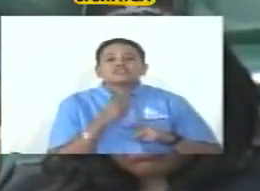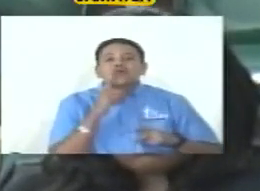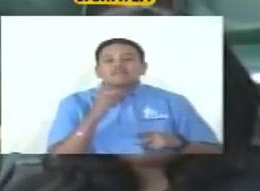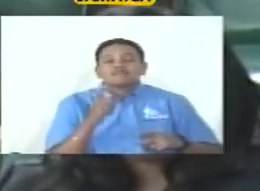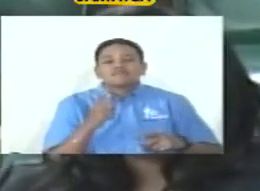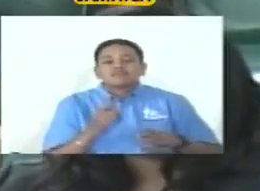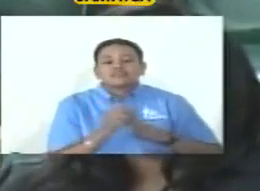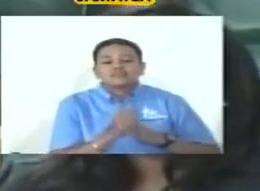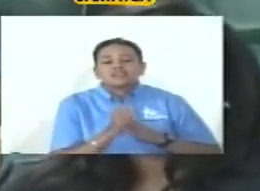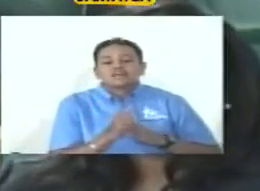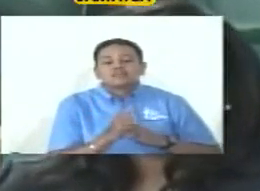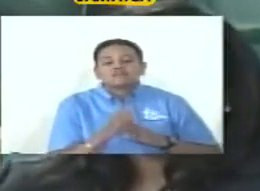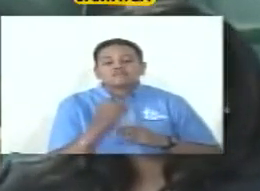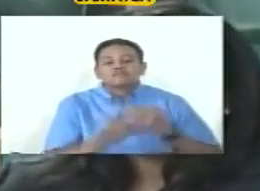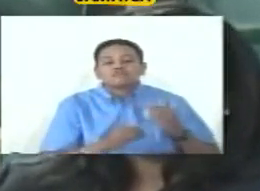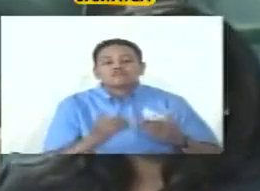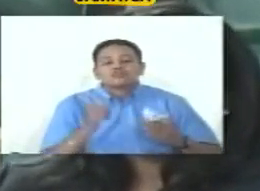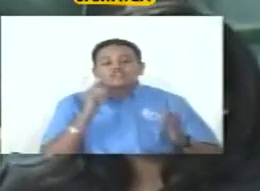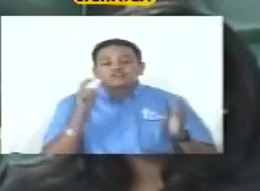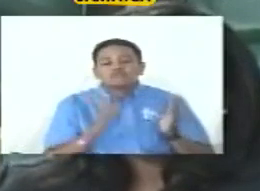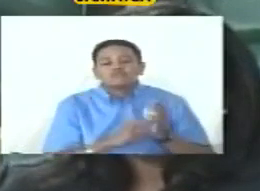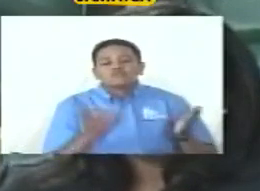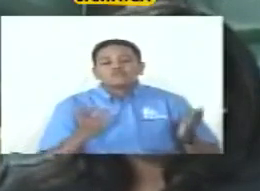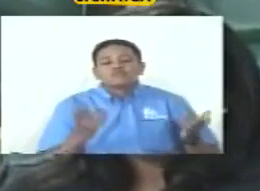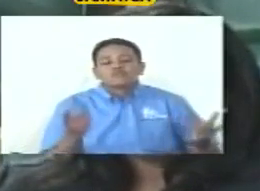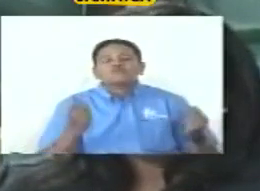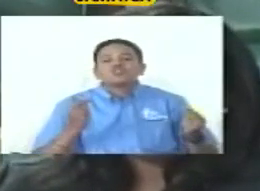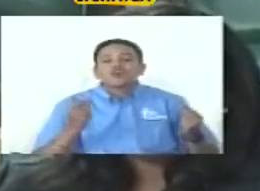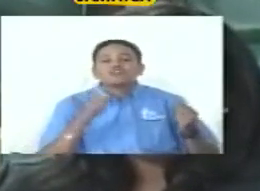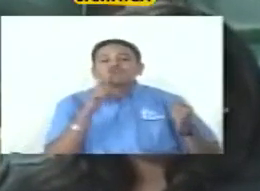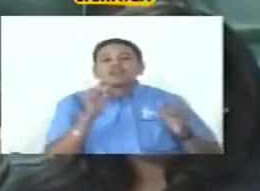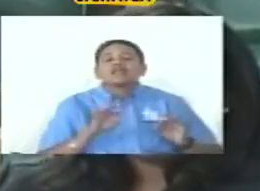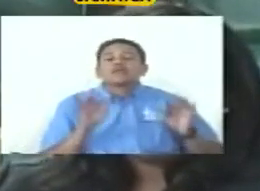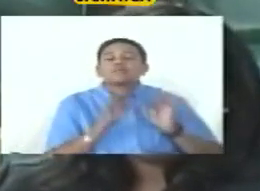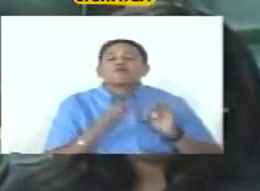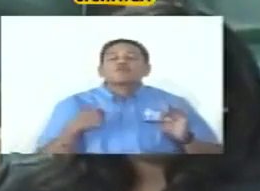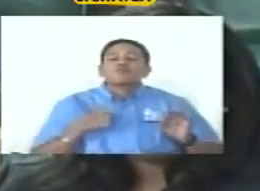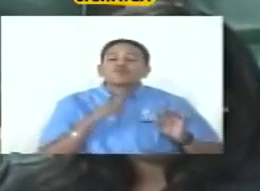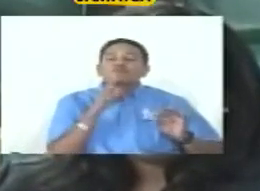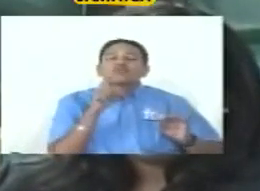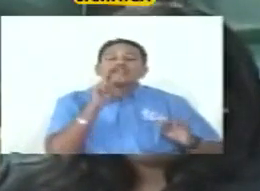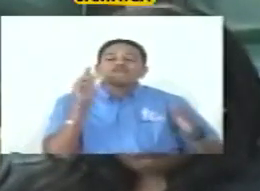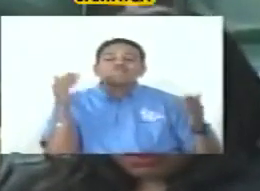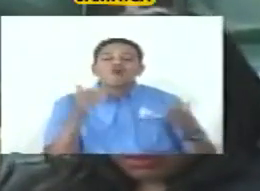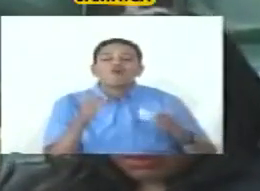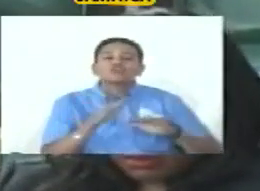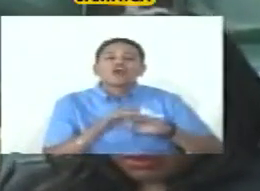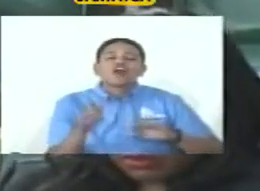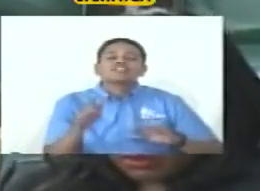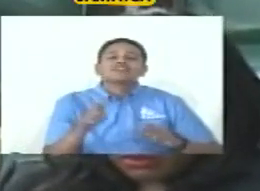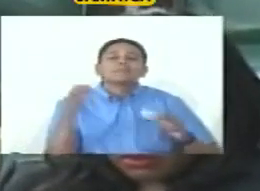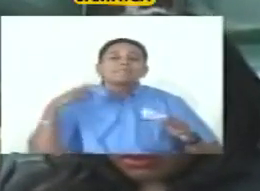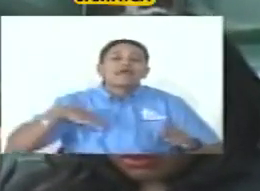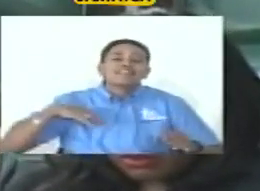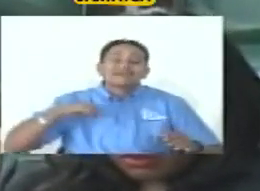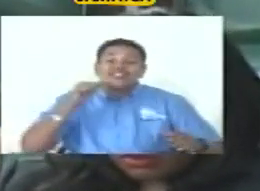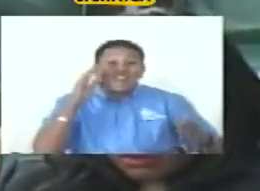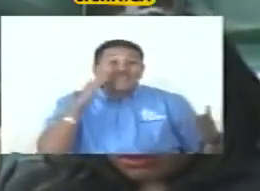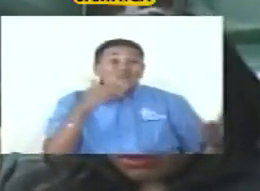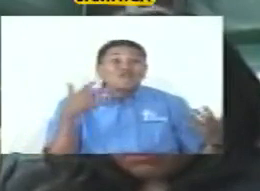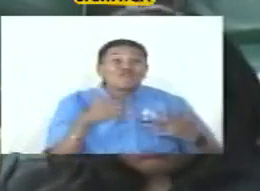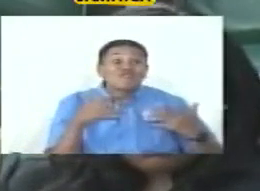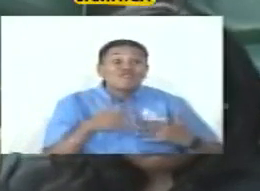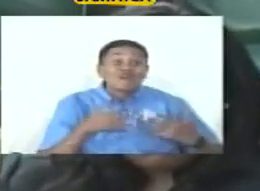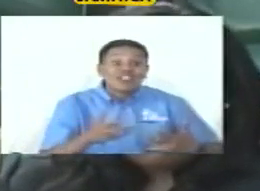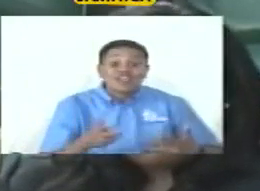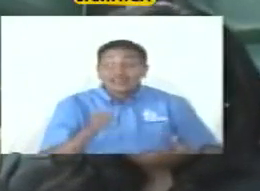it really is important to ensure that we focus on the benefits. So